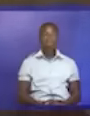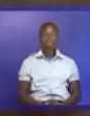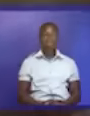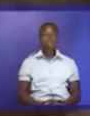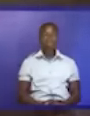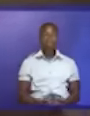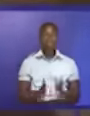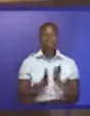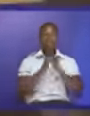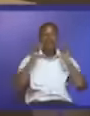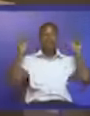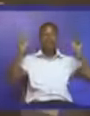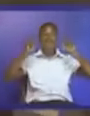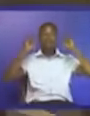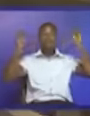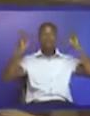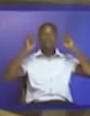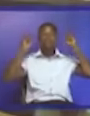Hallelujah.